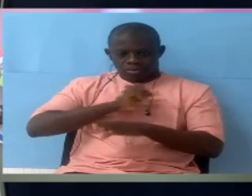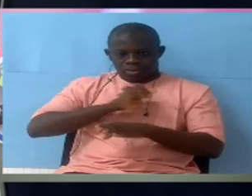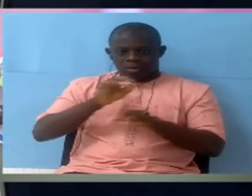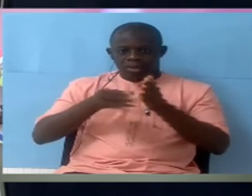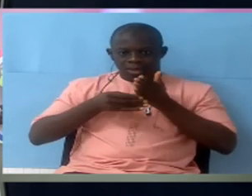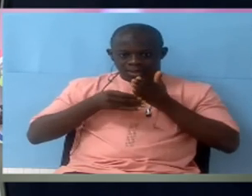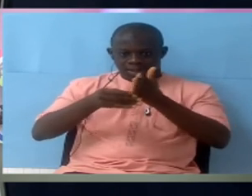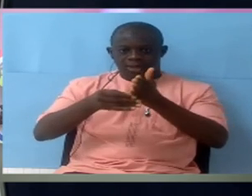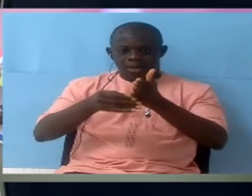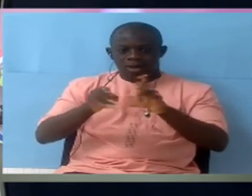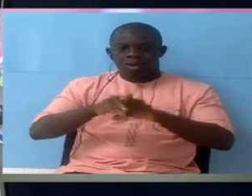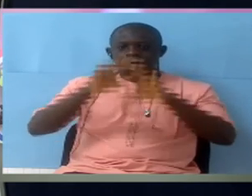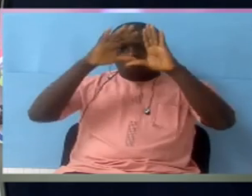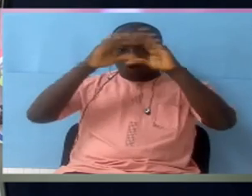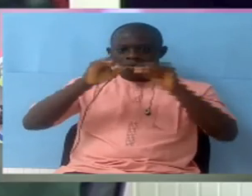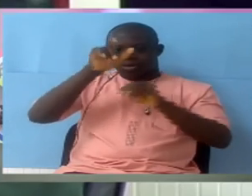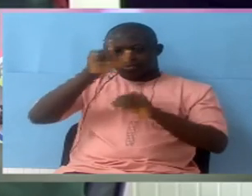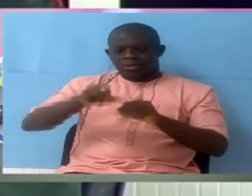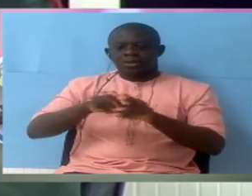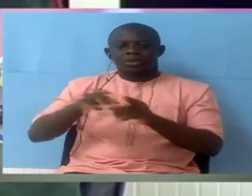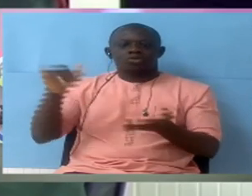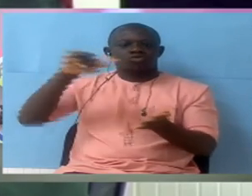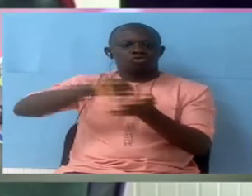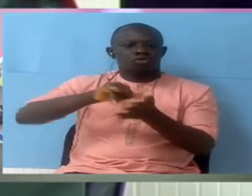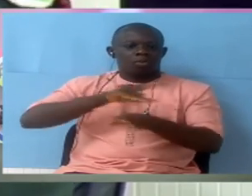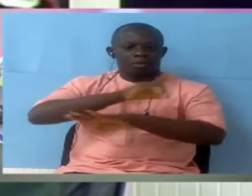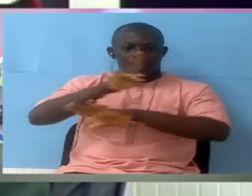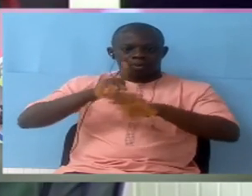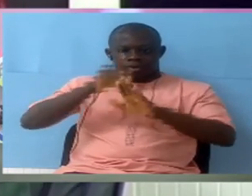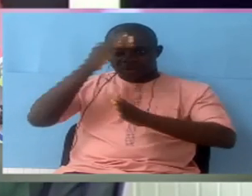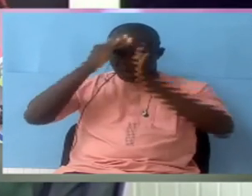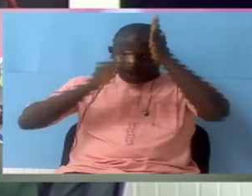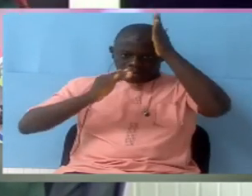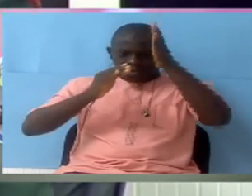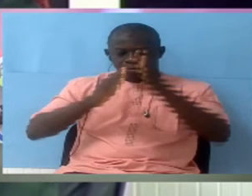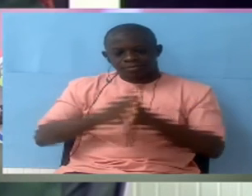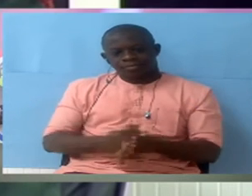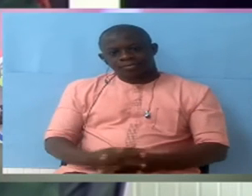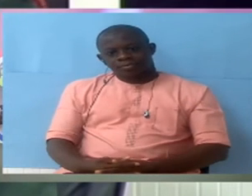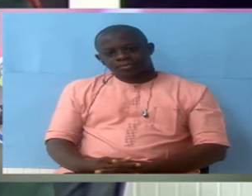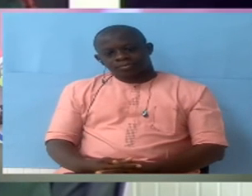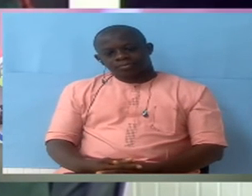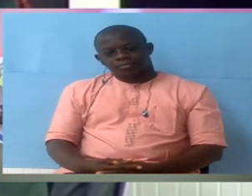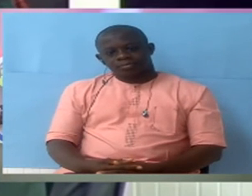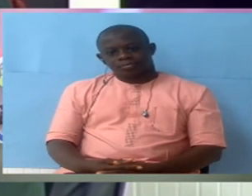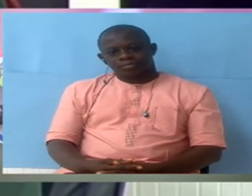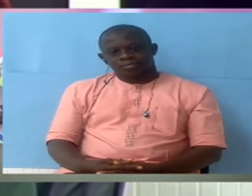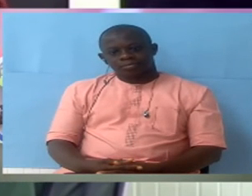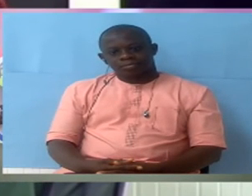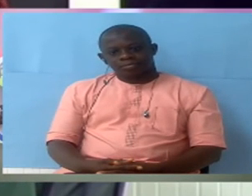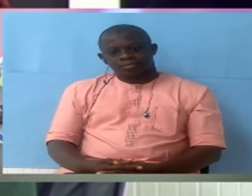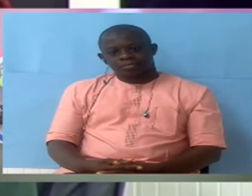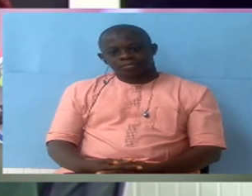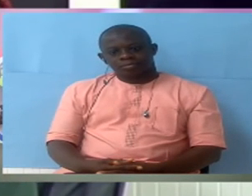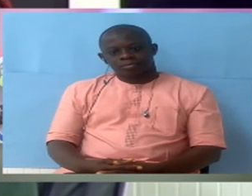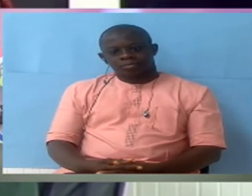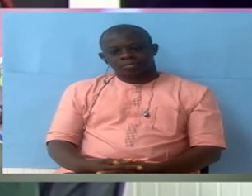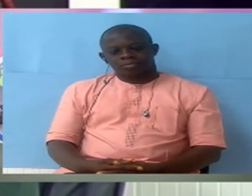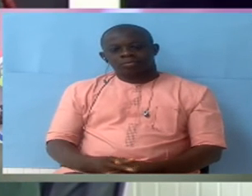Barracks. 2000 banga nekke njit cha Yundum Barracks commanding officer. I was